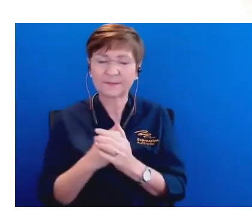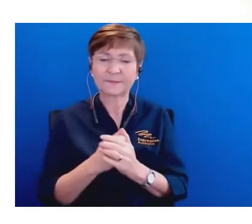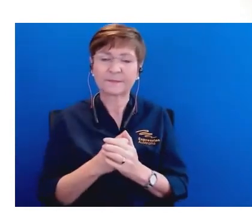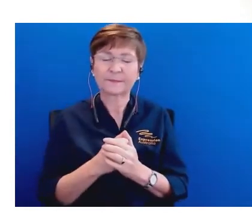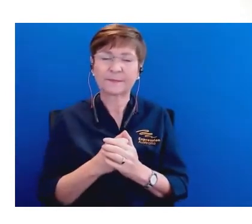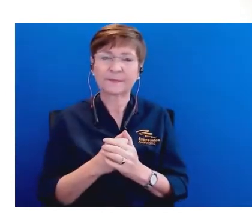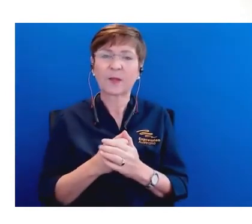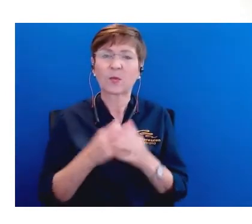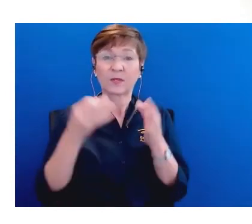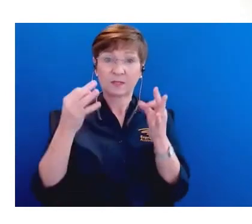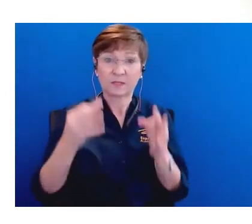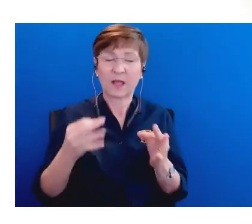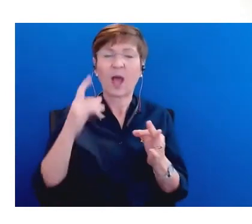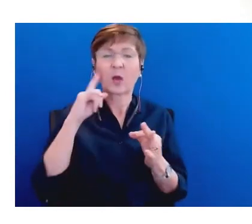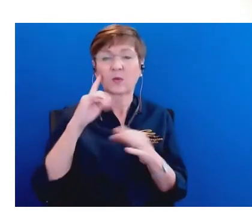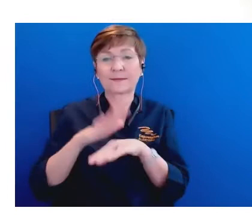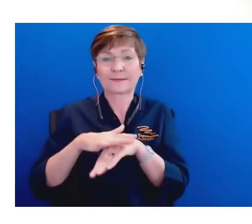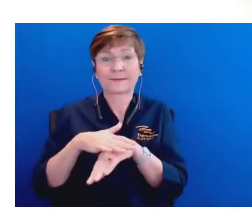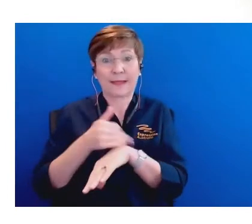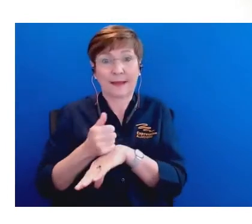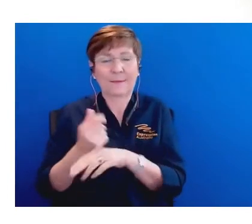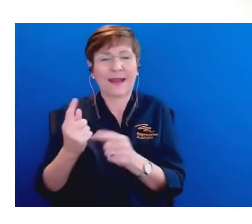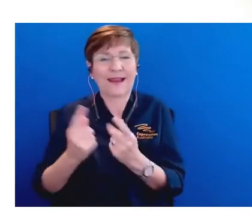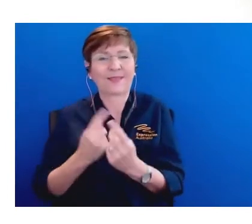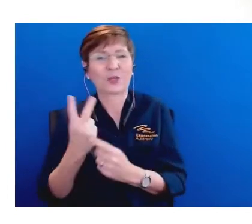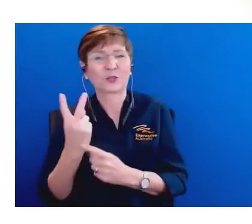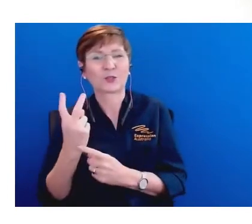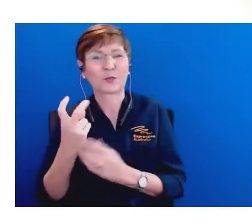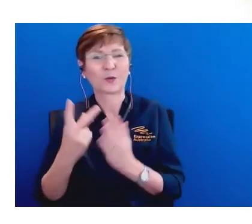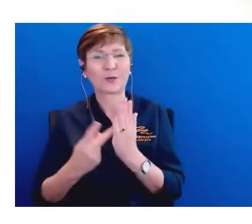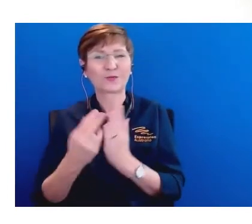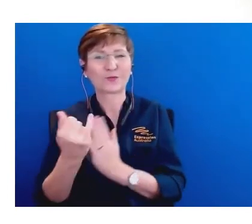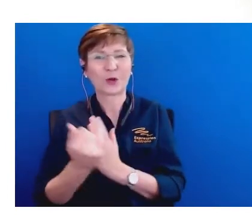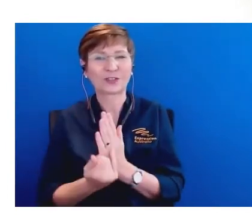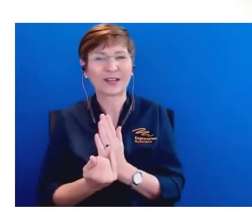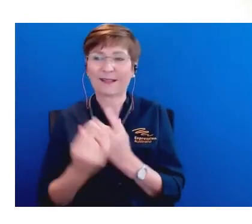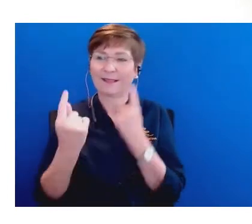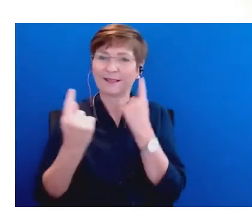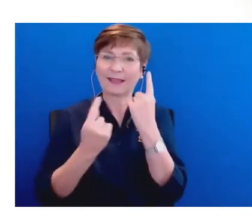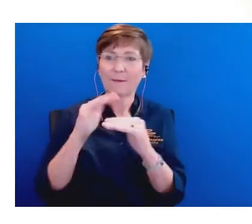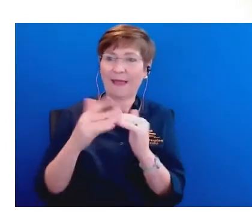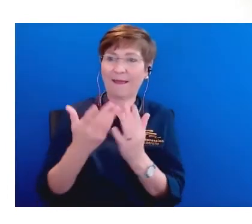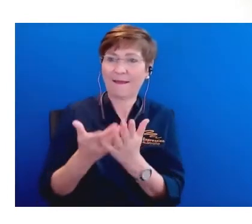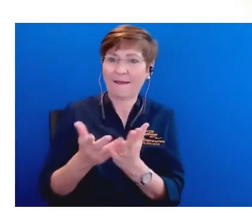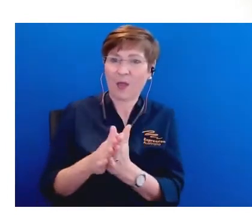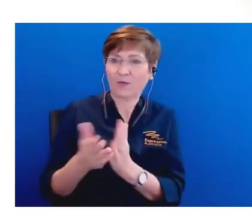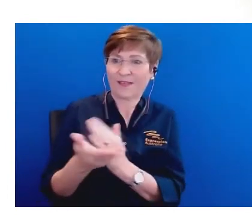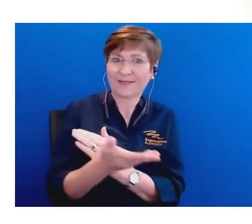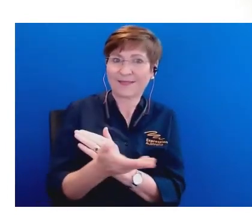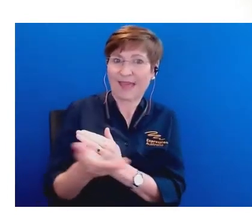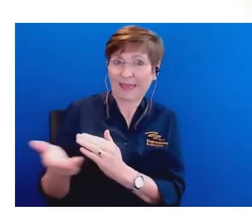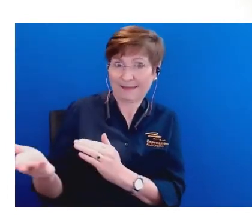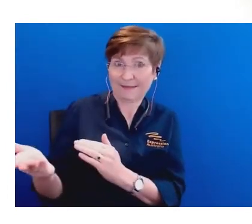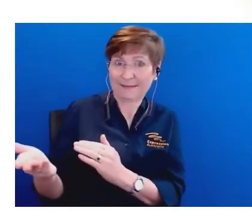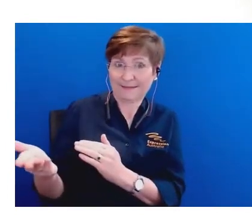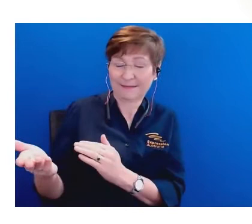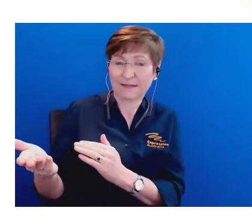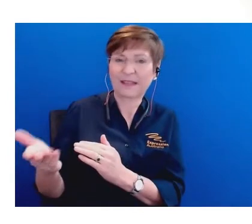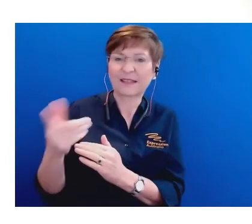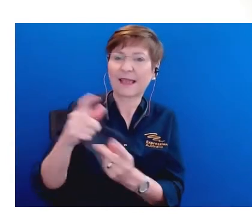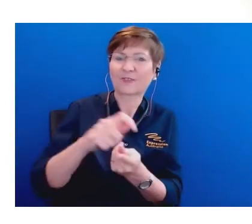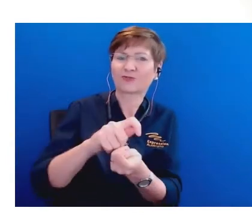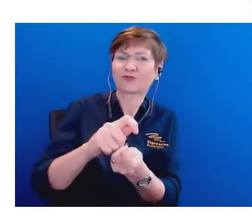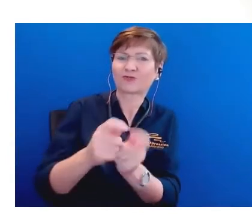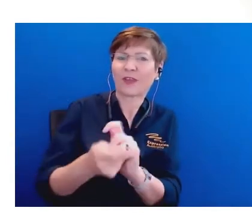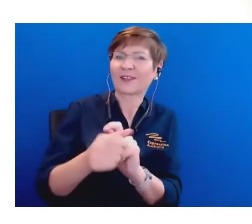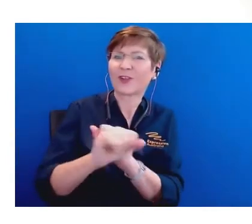2 follow-on projects that focused on how essential services providers, retailers, could change their